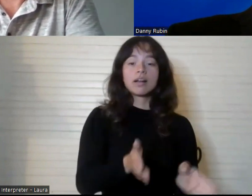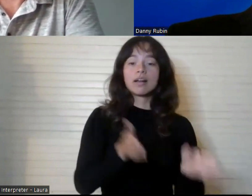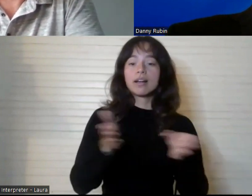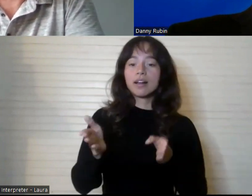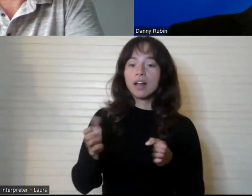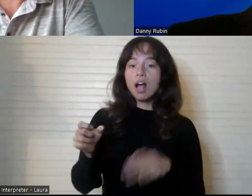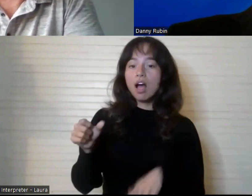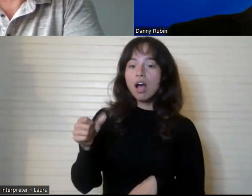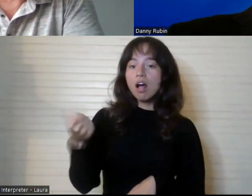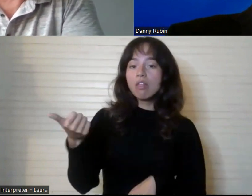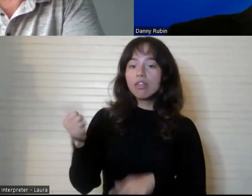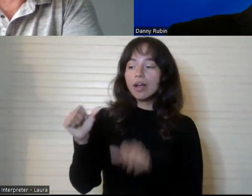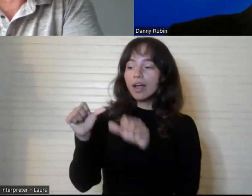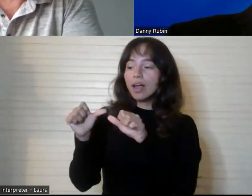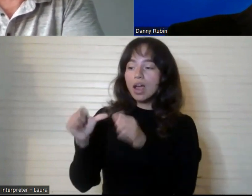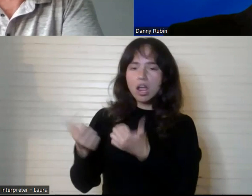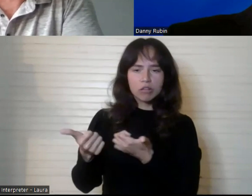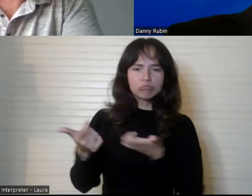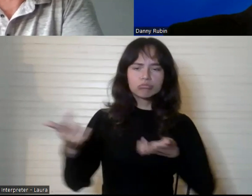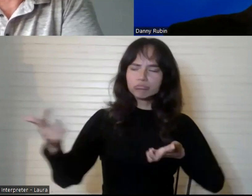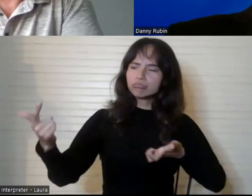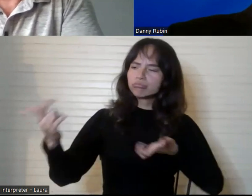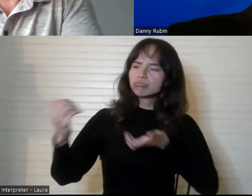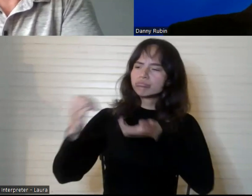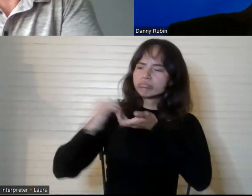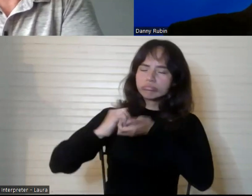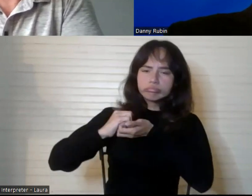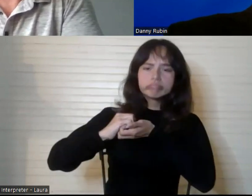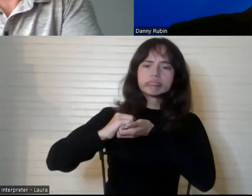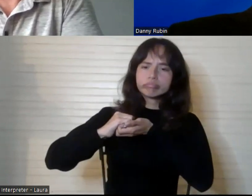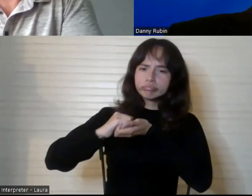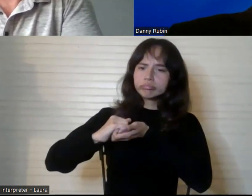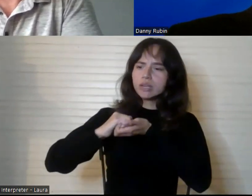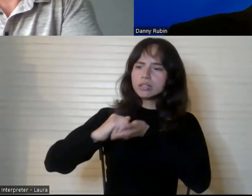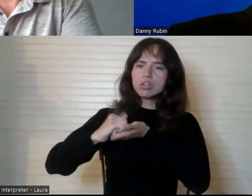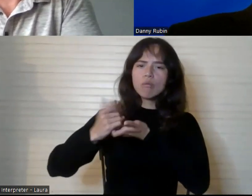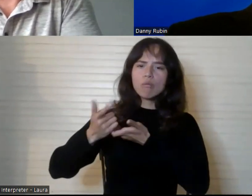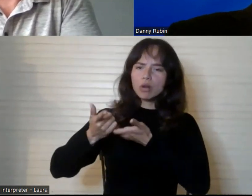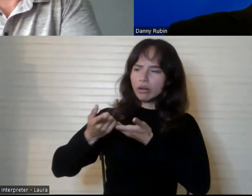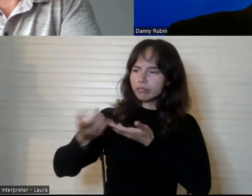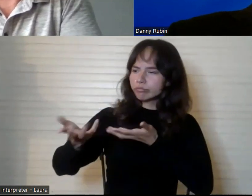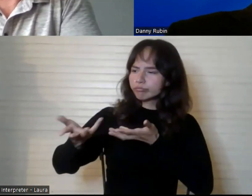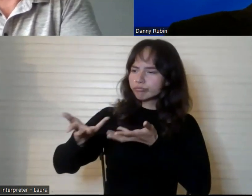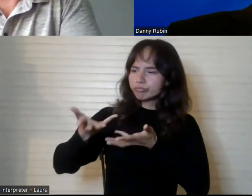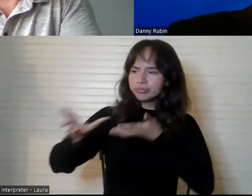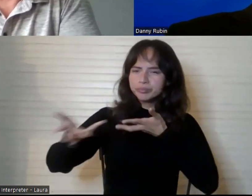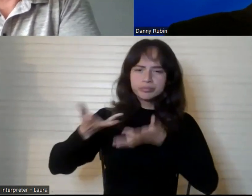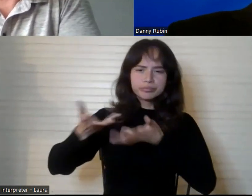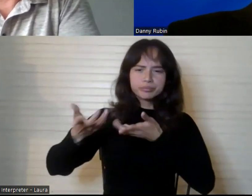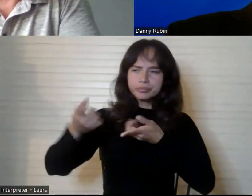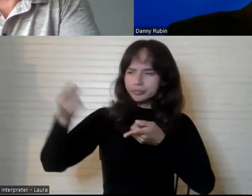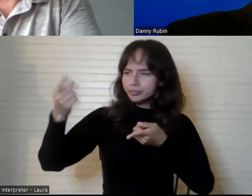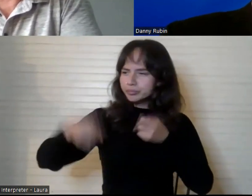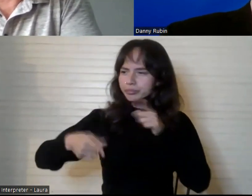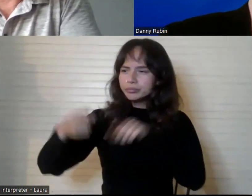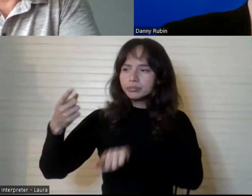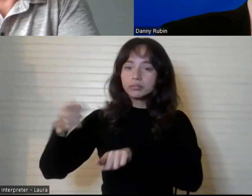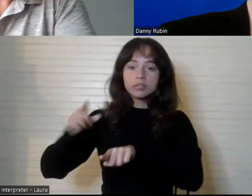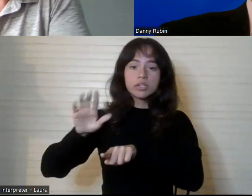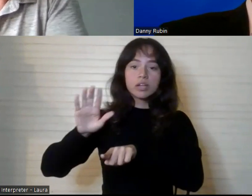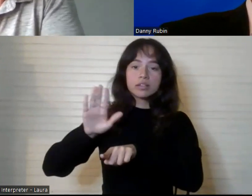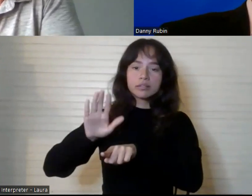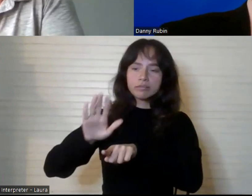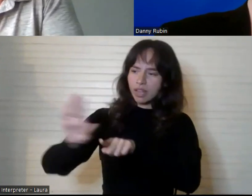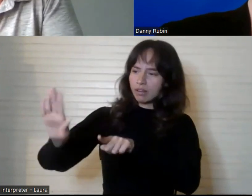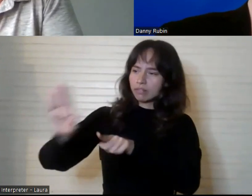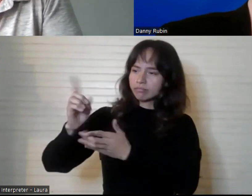case where they have a talented designer on staff, where we can receive the design files from that designer,